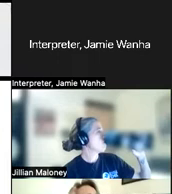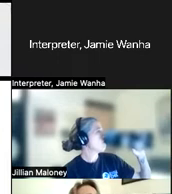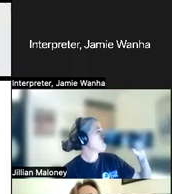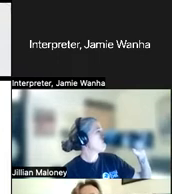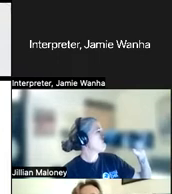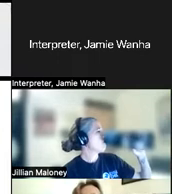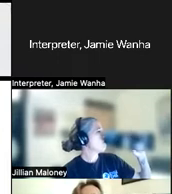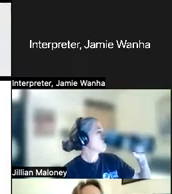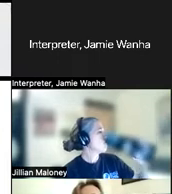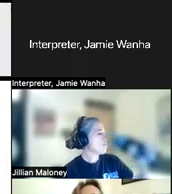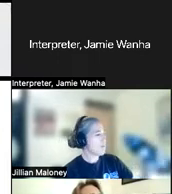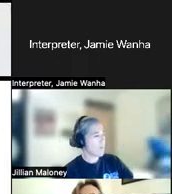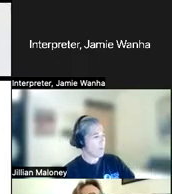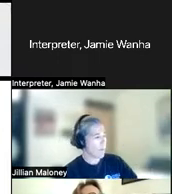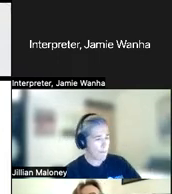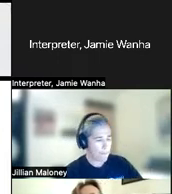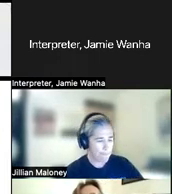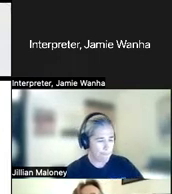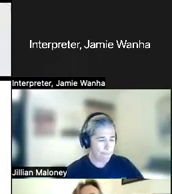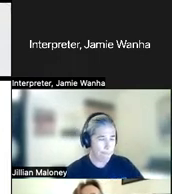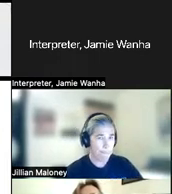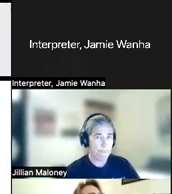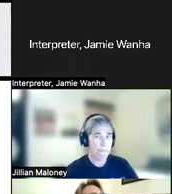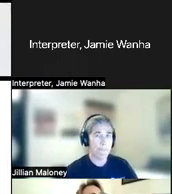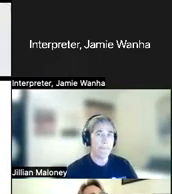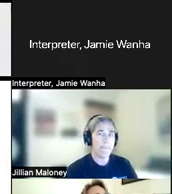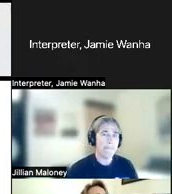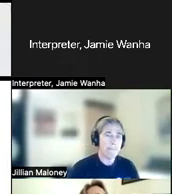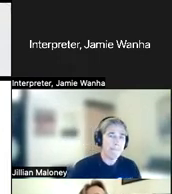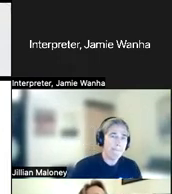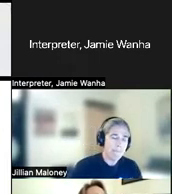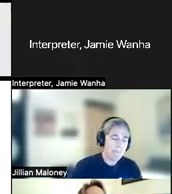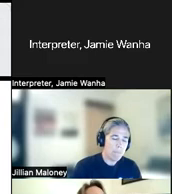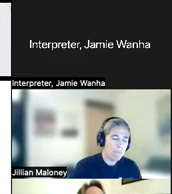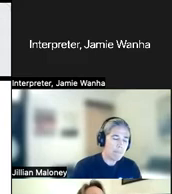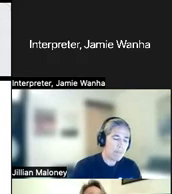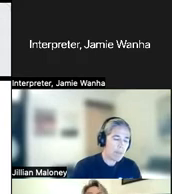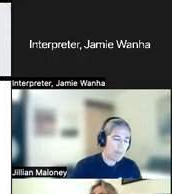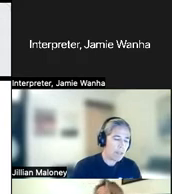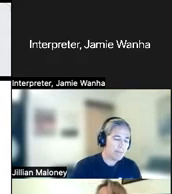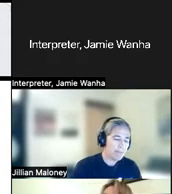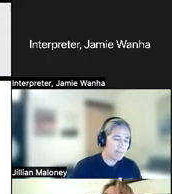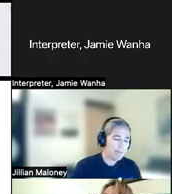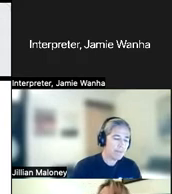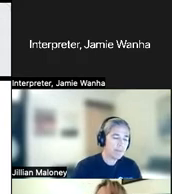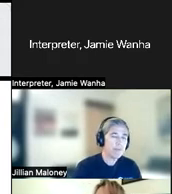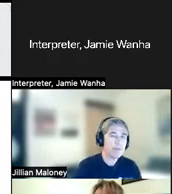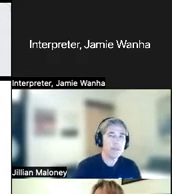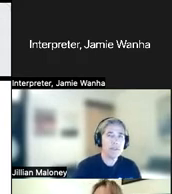the earthquake threat versus other hazards in San Diego? Yeah, thanks for that question. And I'll stick